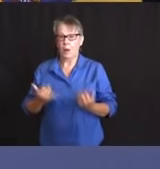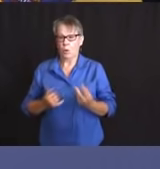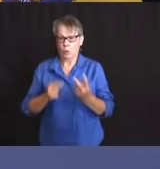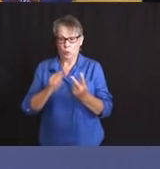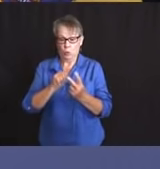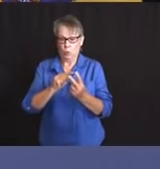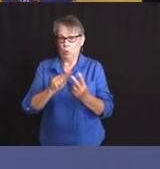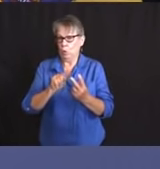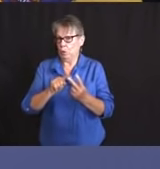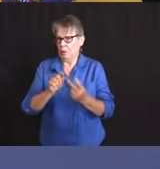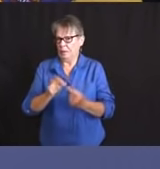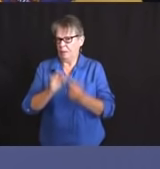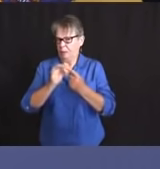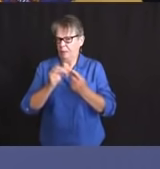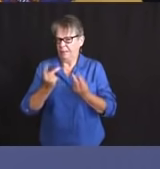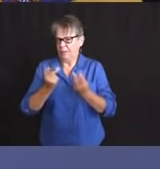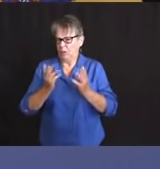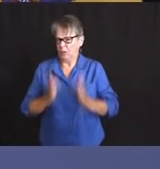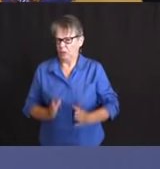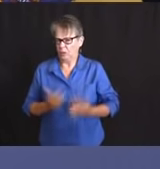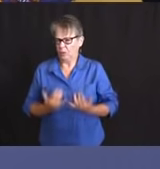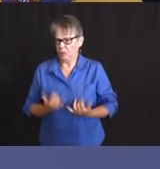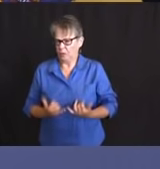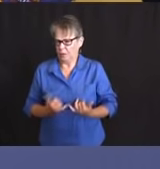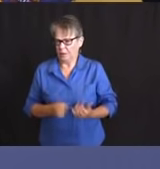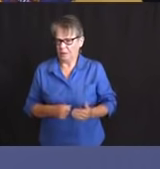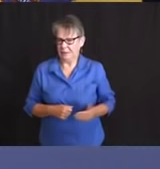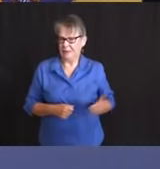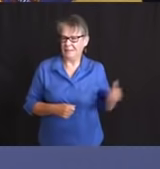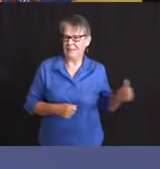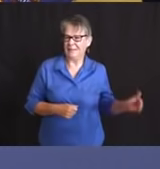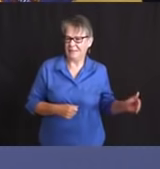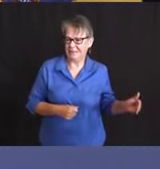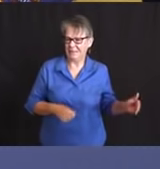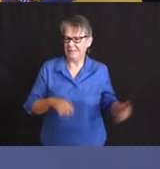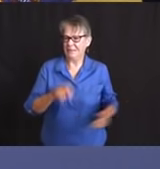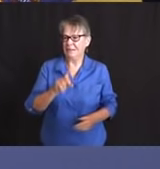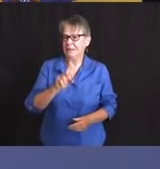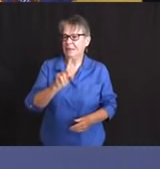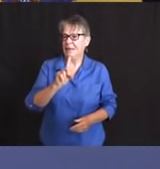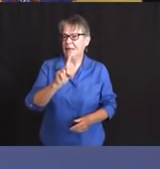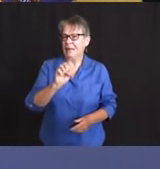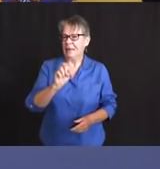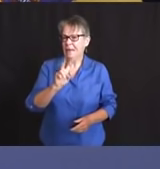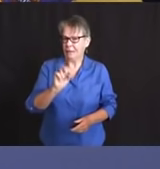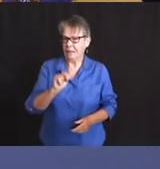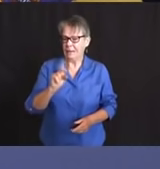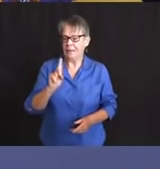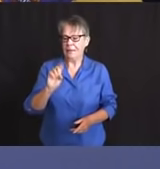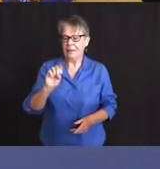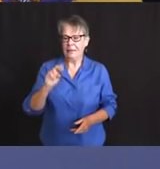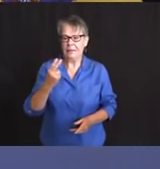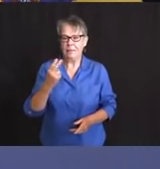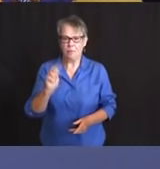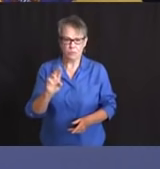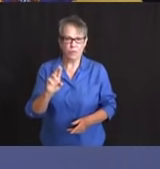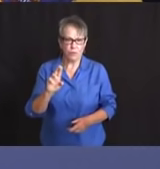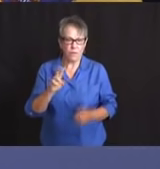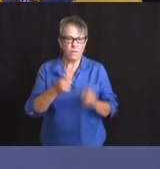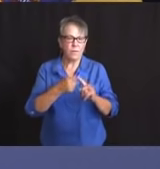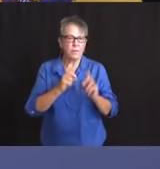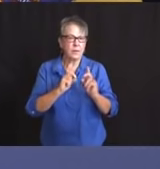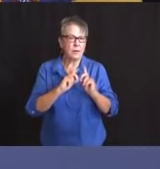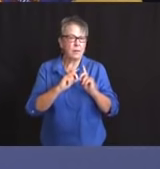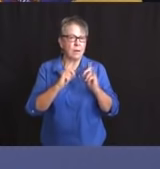of the Department of Education, Kevin Diemer, who's going to update us on schools and school openings. And to my immediate left, our Chief